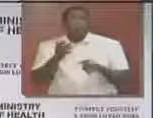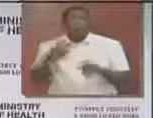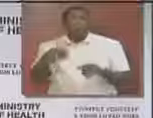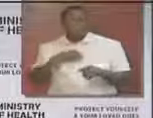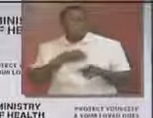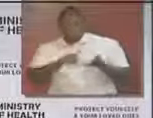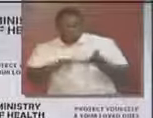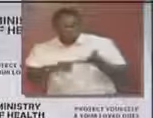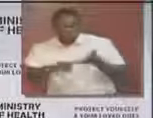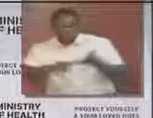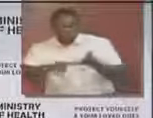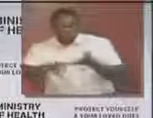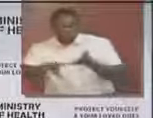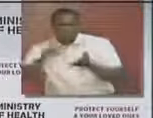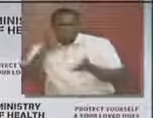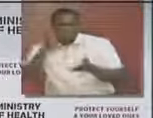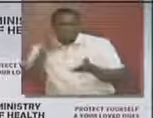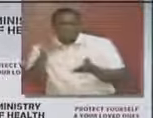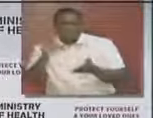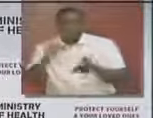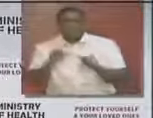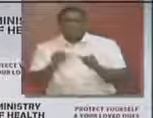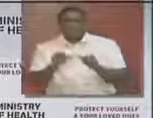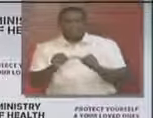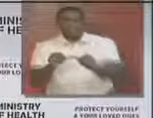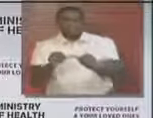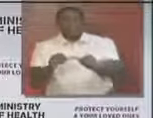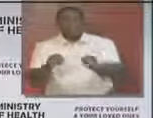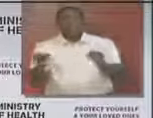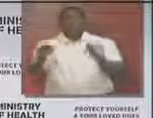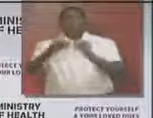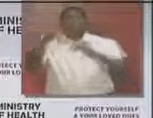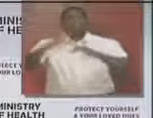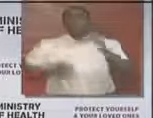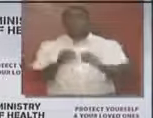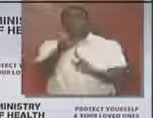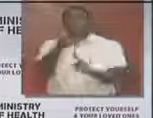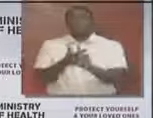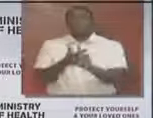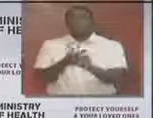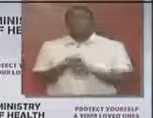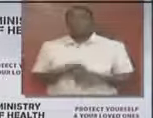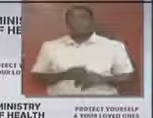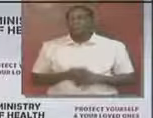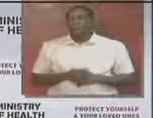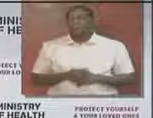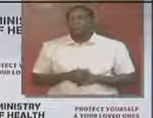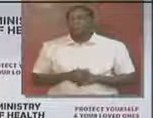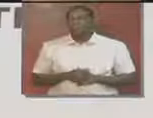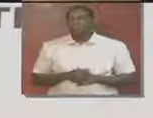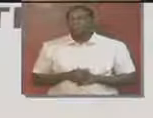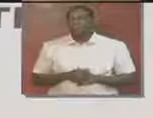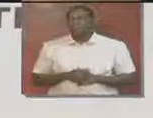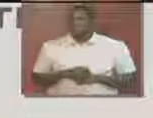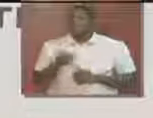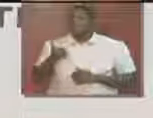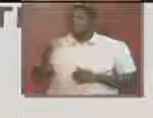you. Thank you very much to our panelists. We go now to Newsday for questions,